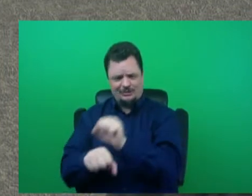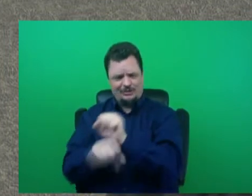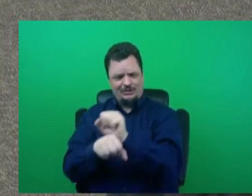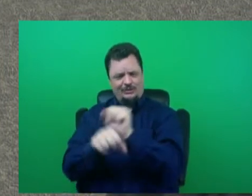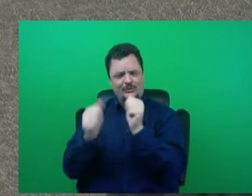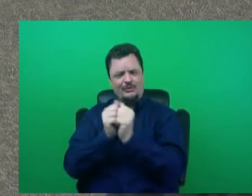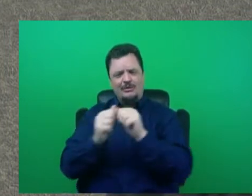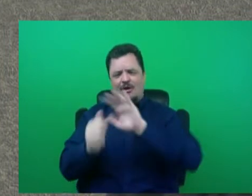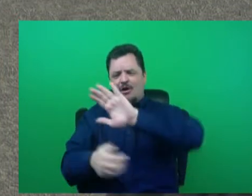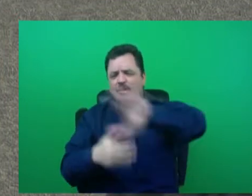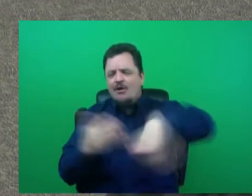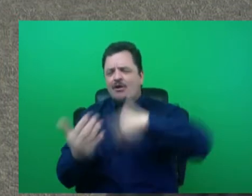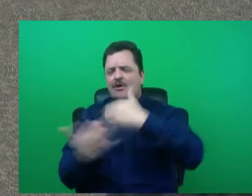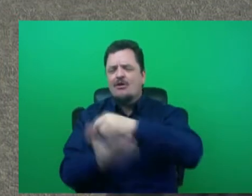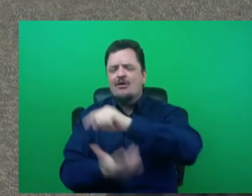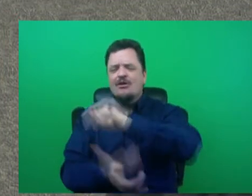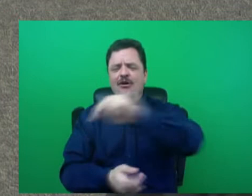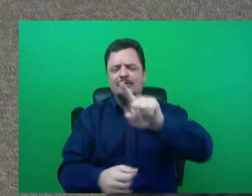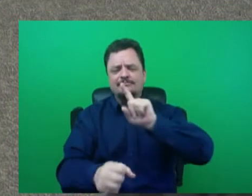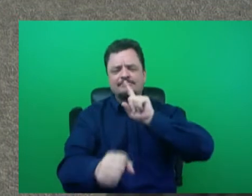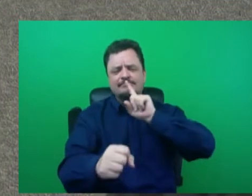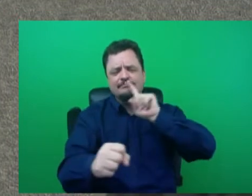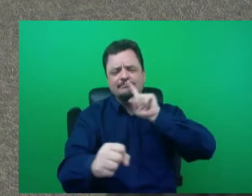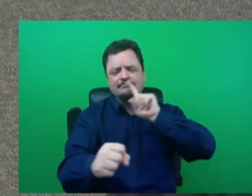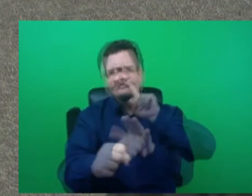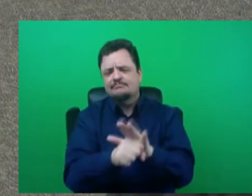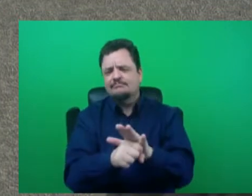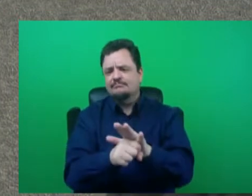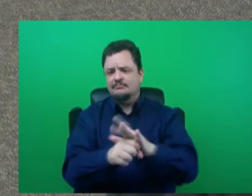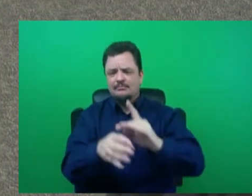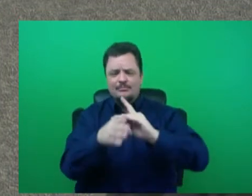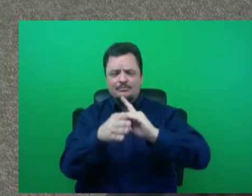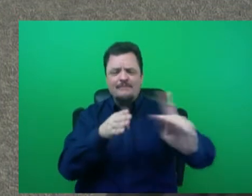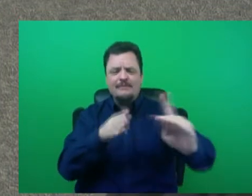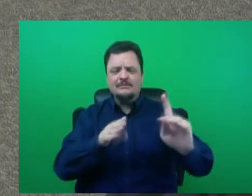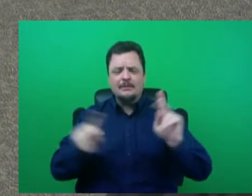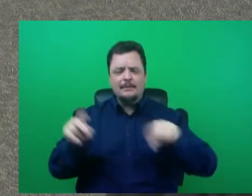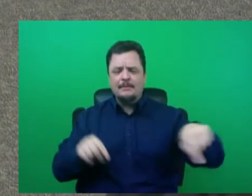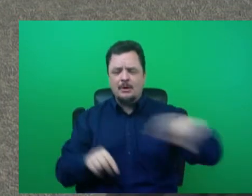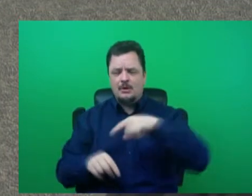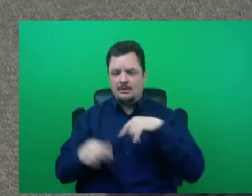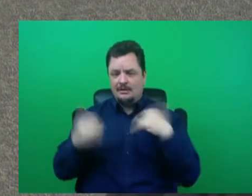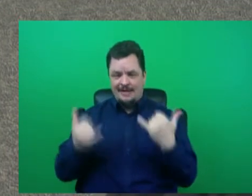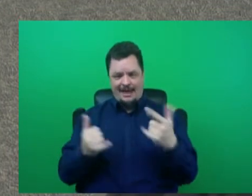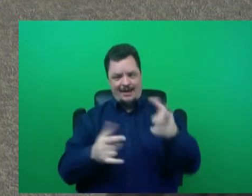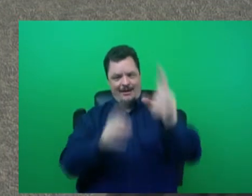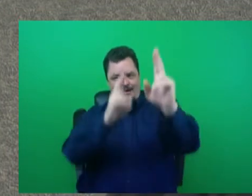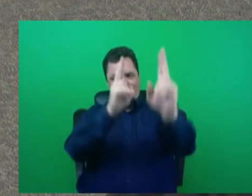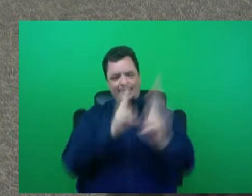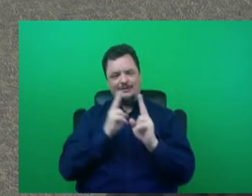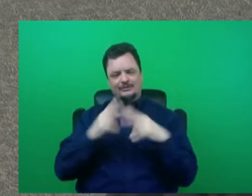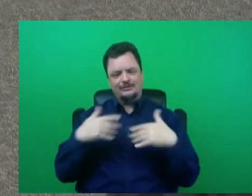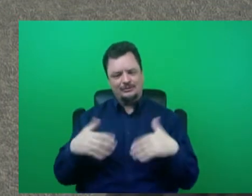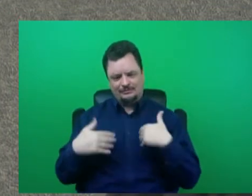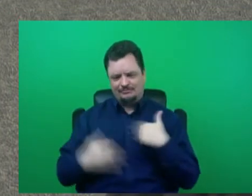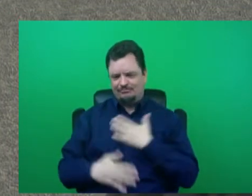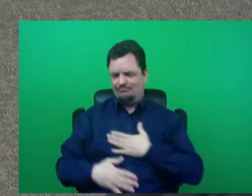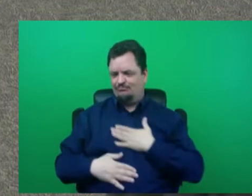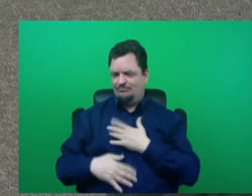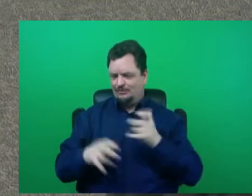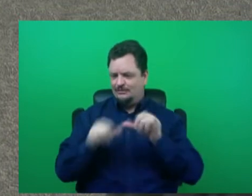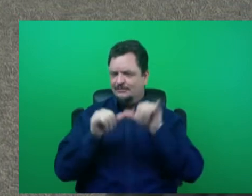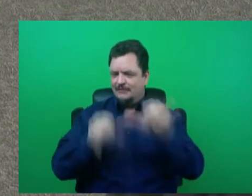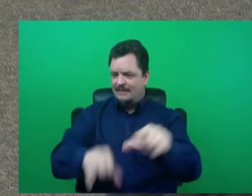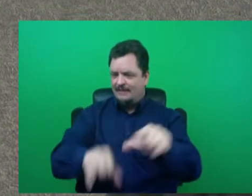professionals, it has just been an honor. I am so excited to be here. I plan to be here for a very long time. And to continue to serve